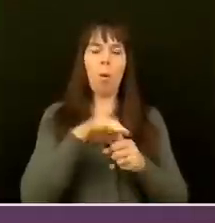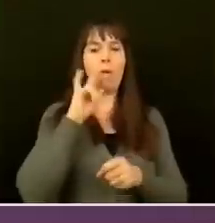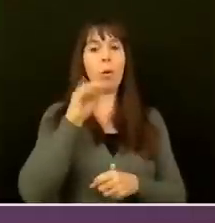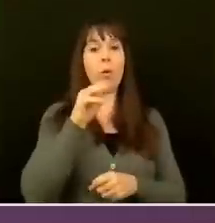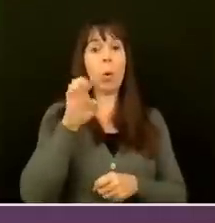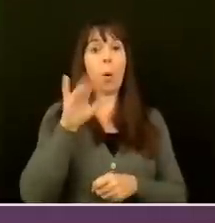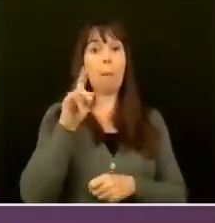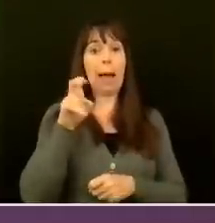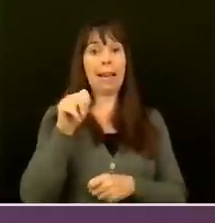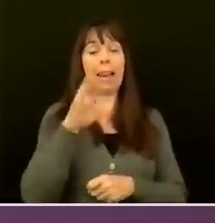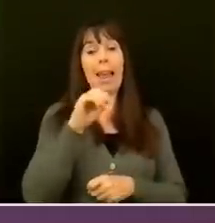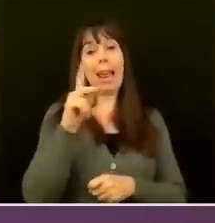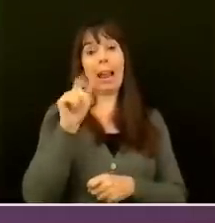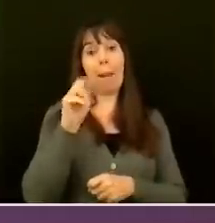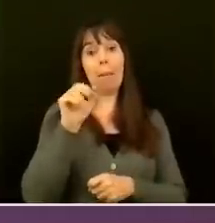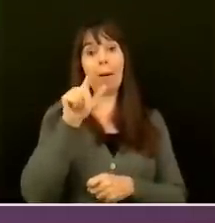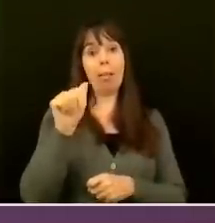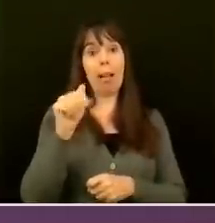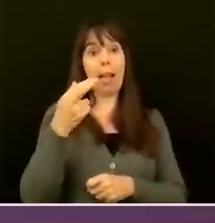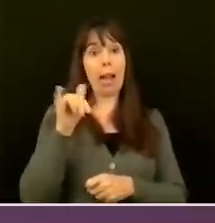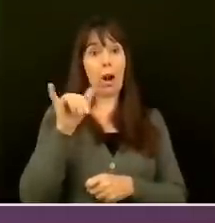and Kamala Harris.